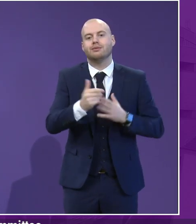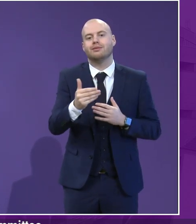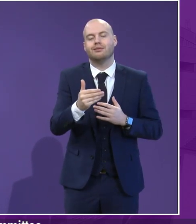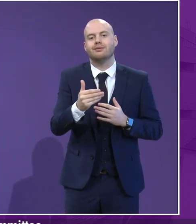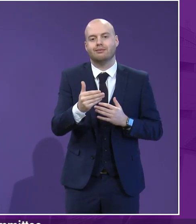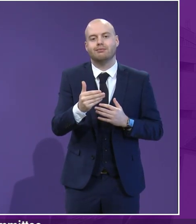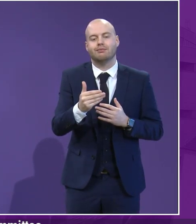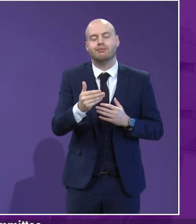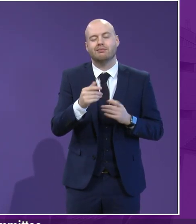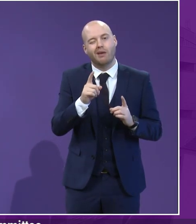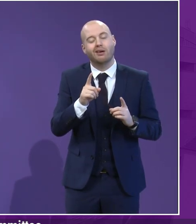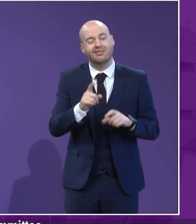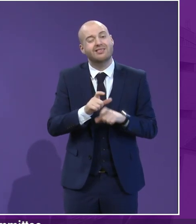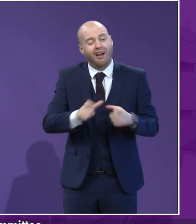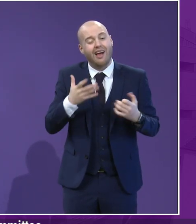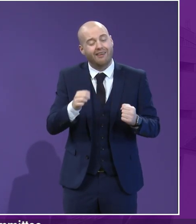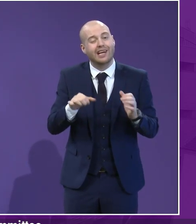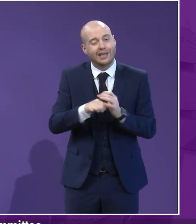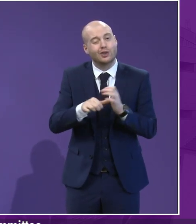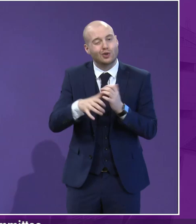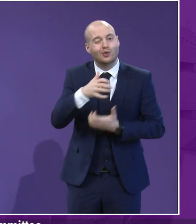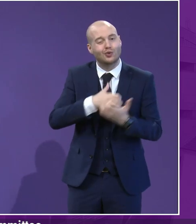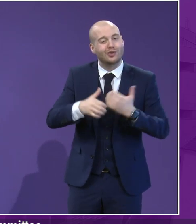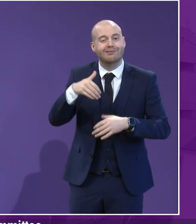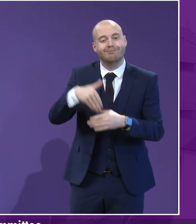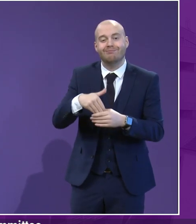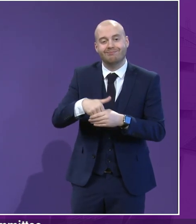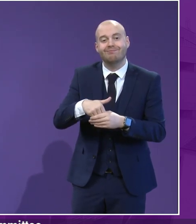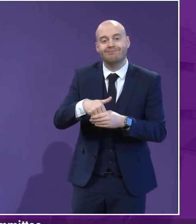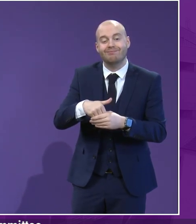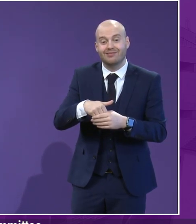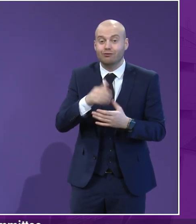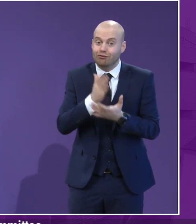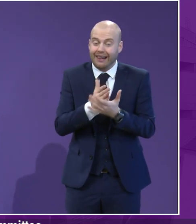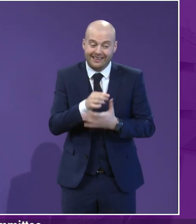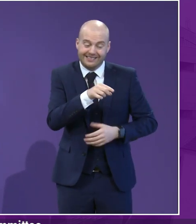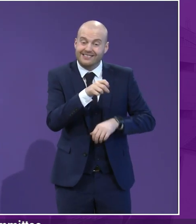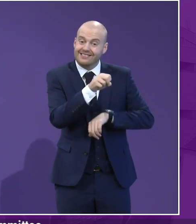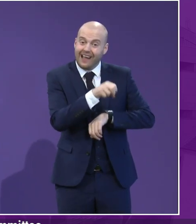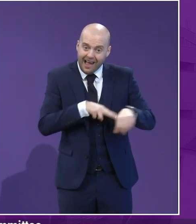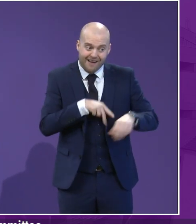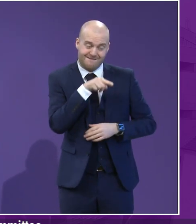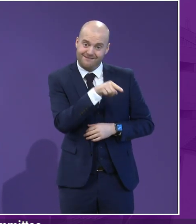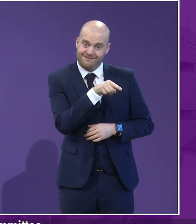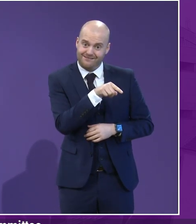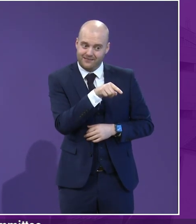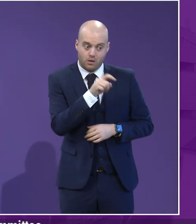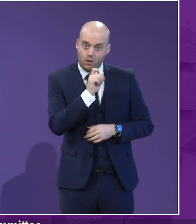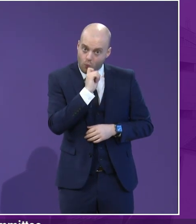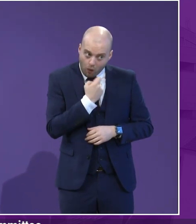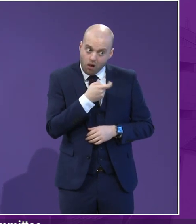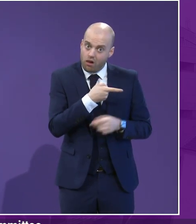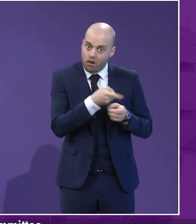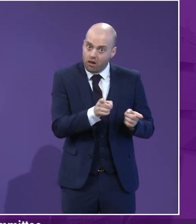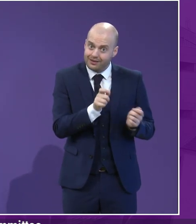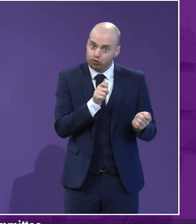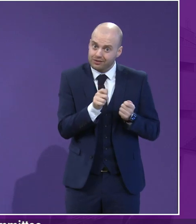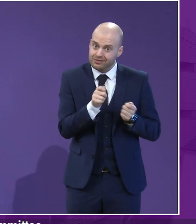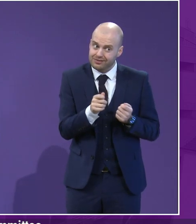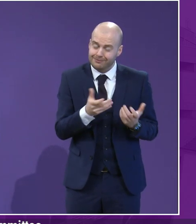no doubt about it that we can accommodate students with access to buildings which